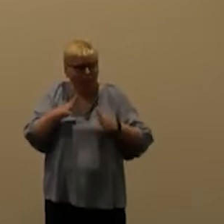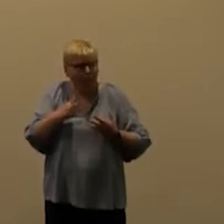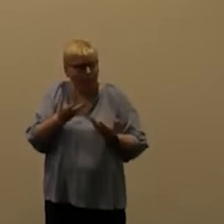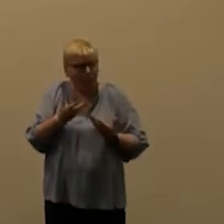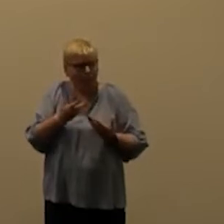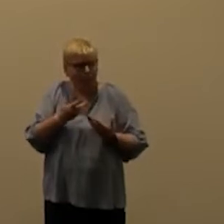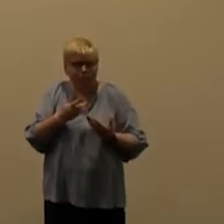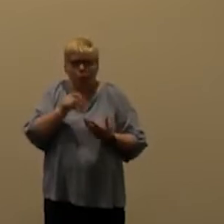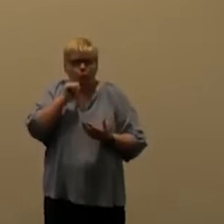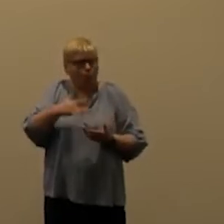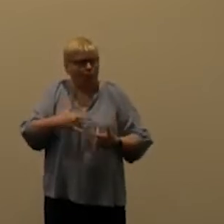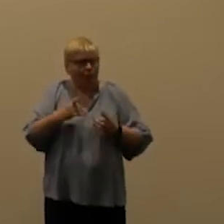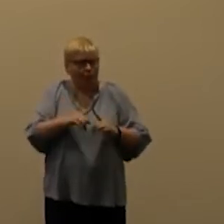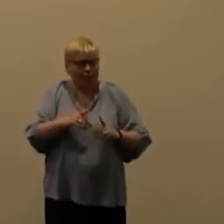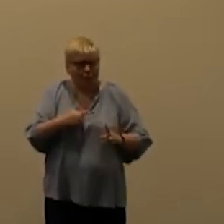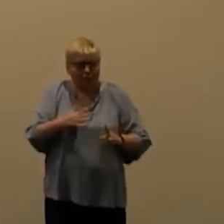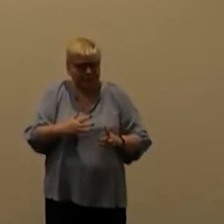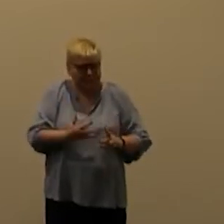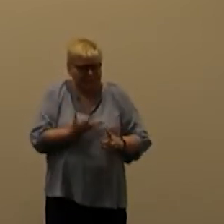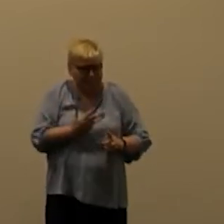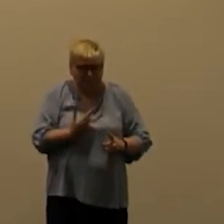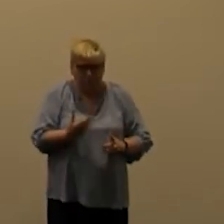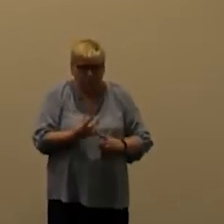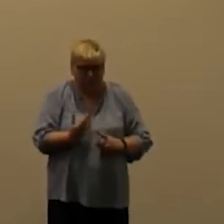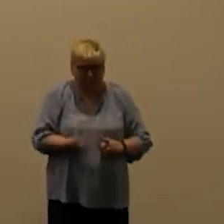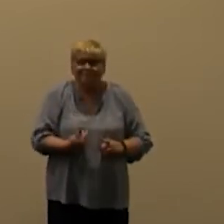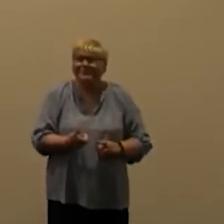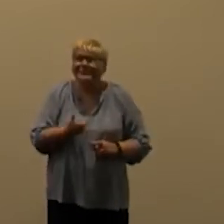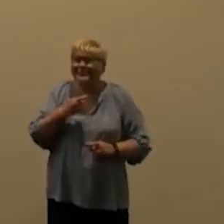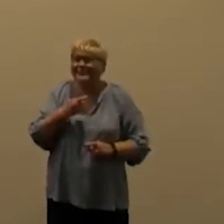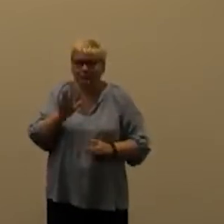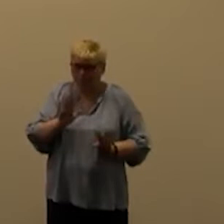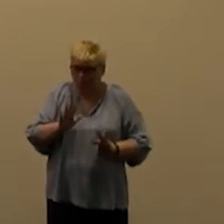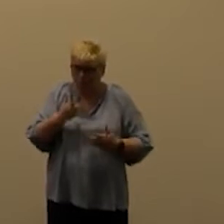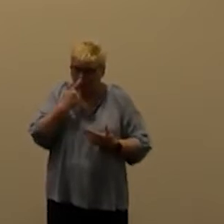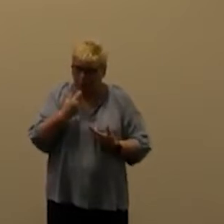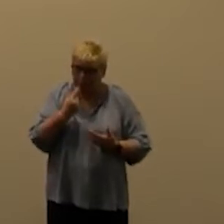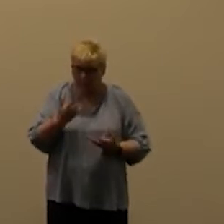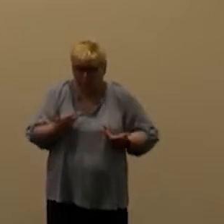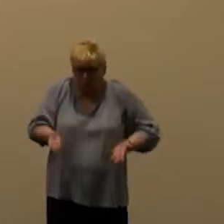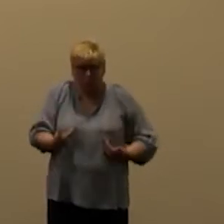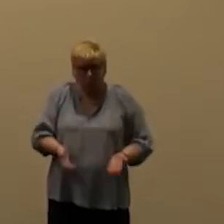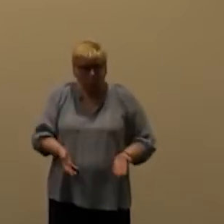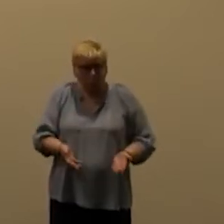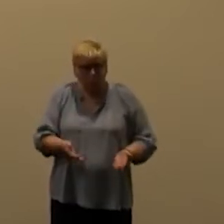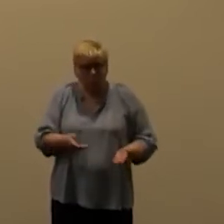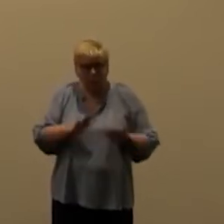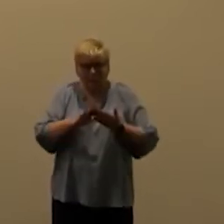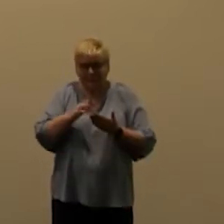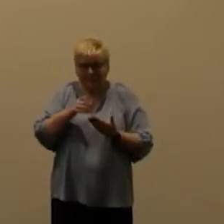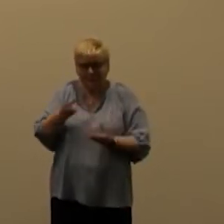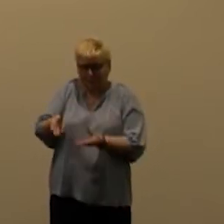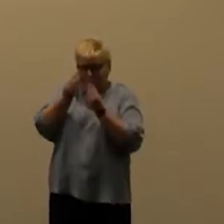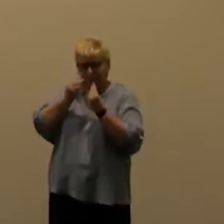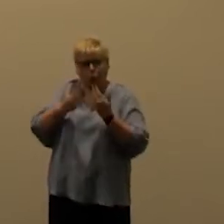environment. There isn't a sense of shame for not knowing. There's a real incentive to gather and to take away as much new knowledge as possible